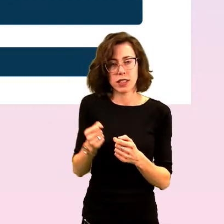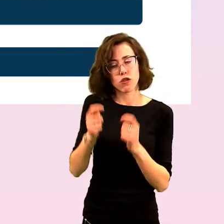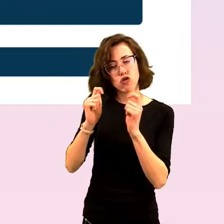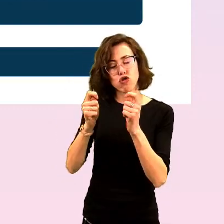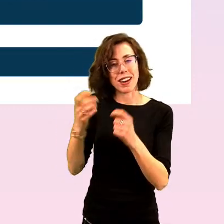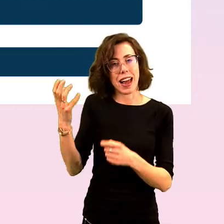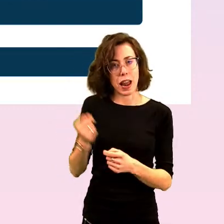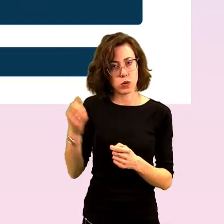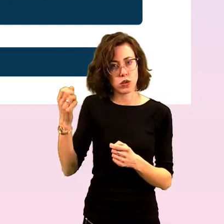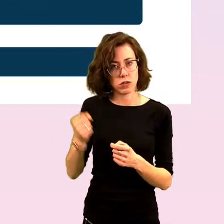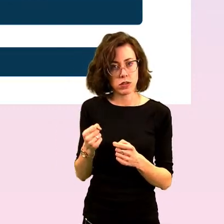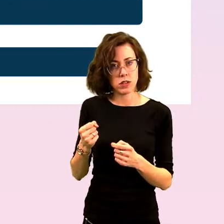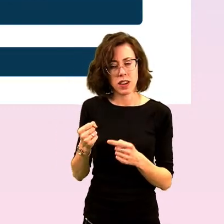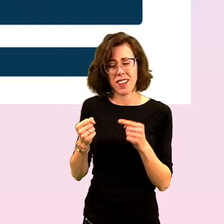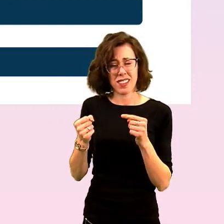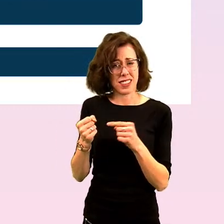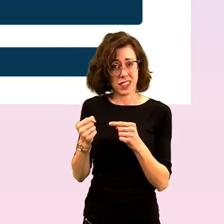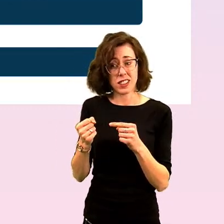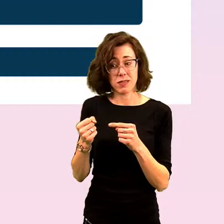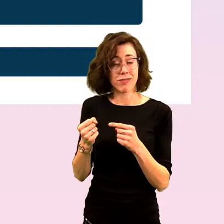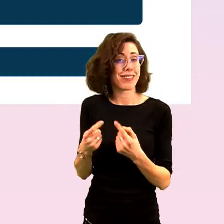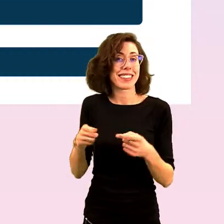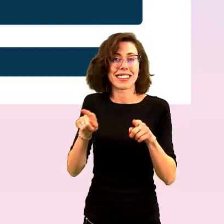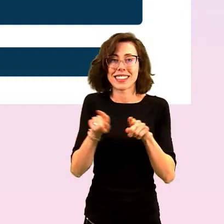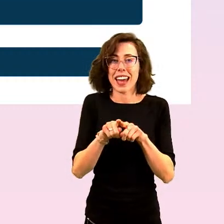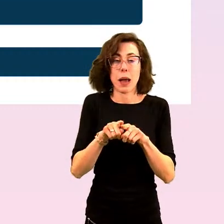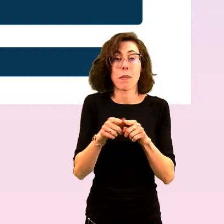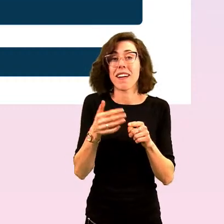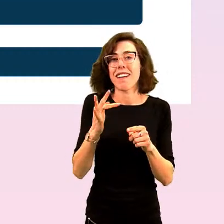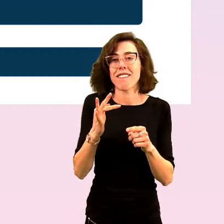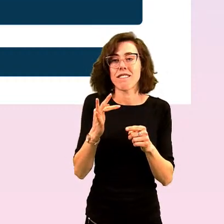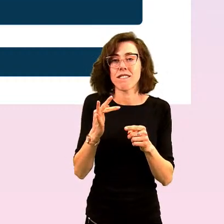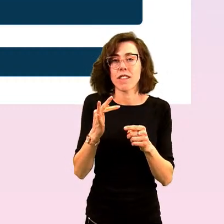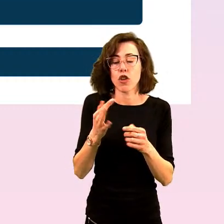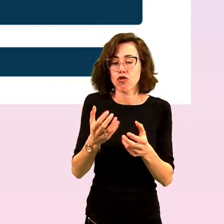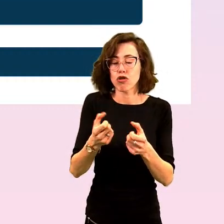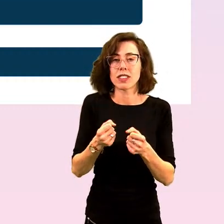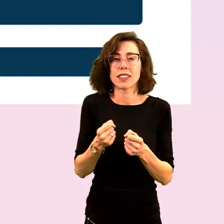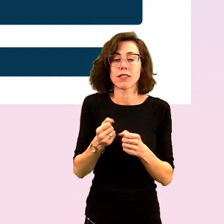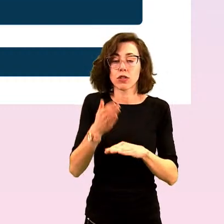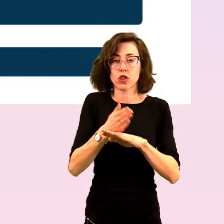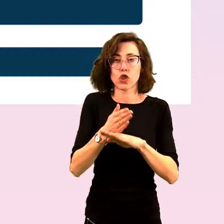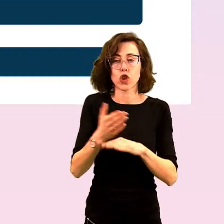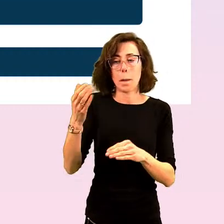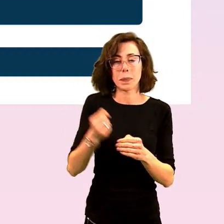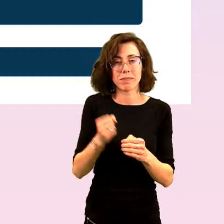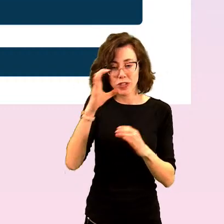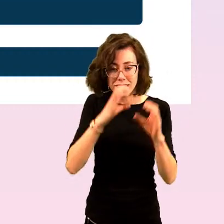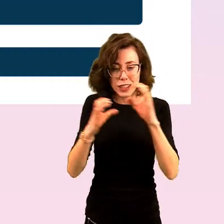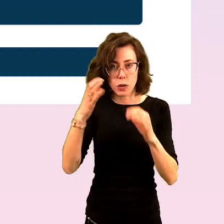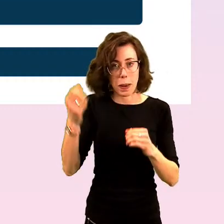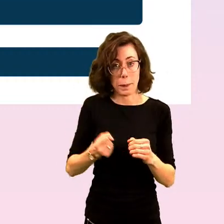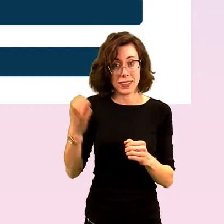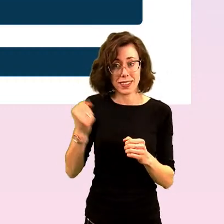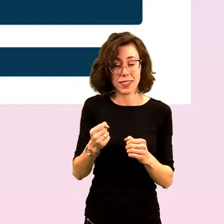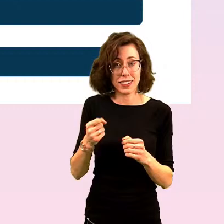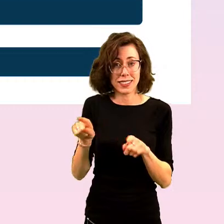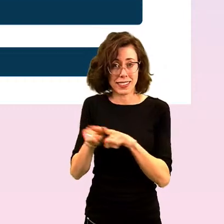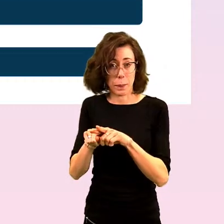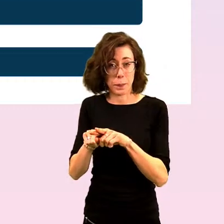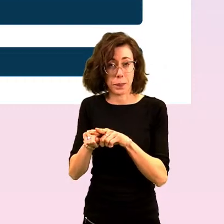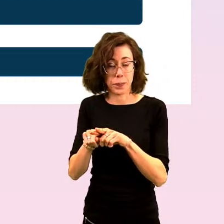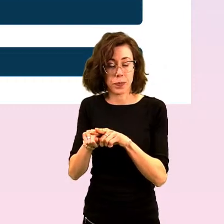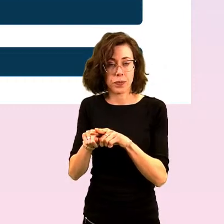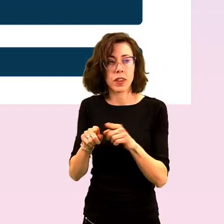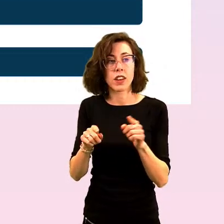training allowance is basically the equivalent rate at which they would be on job seekers. So if it is that you did your Leaving Cert, which is